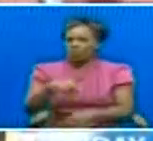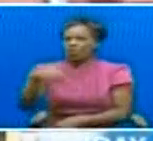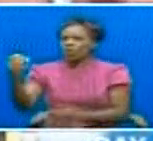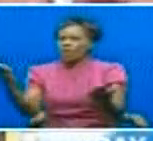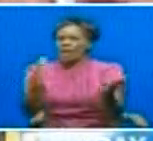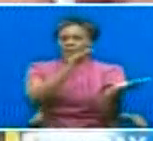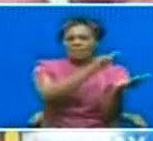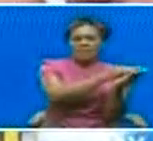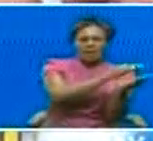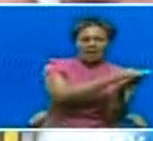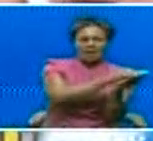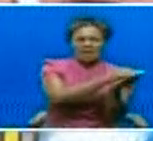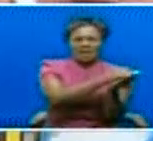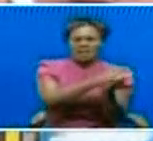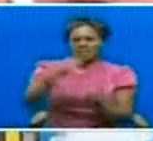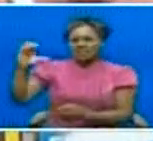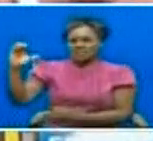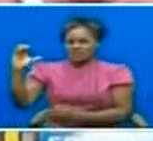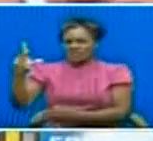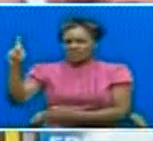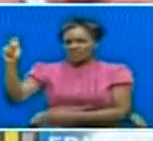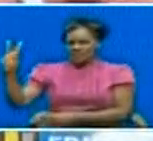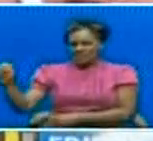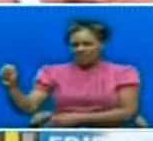bank. Cynthia Nyamai, KTN,